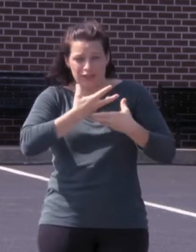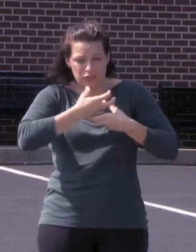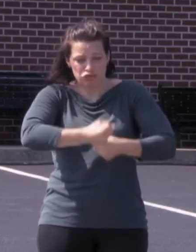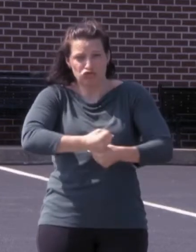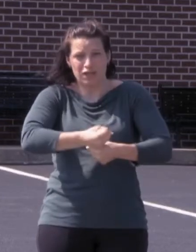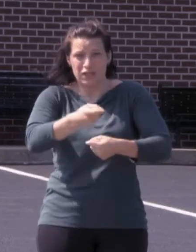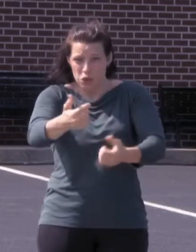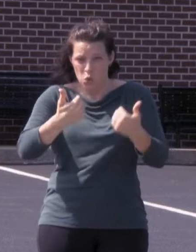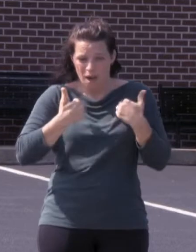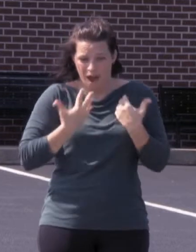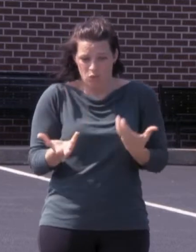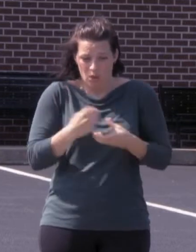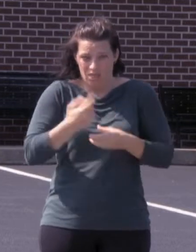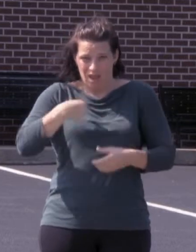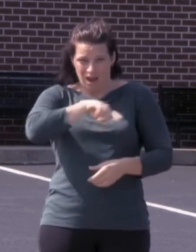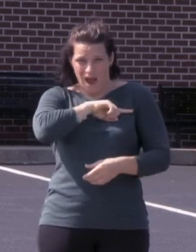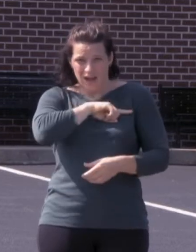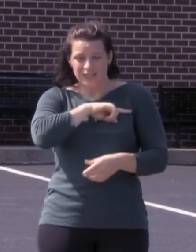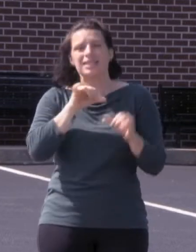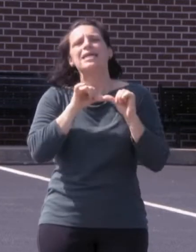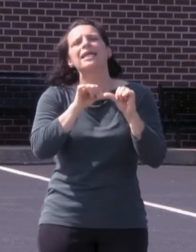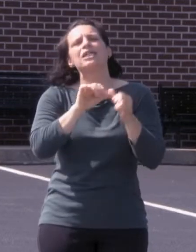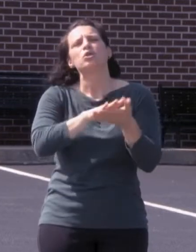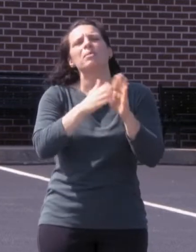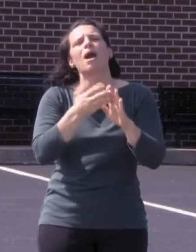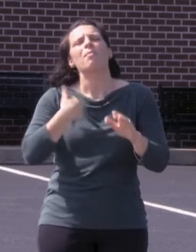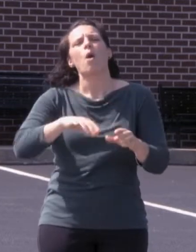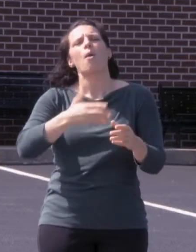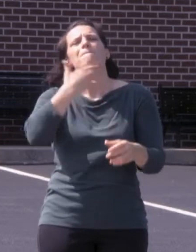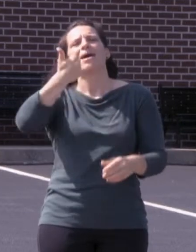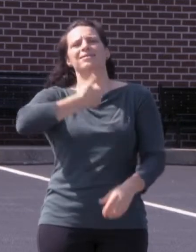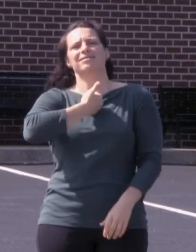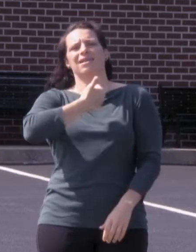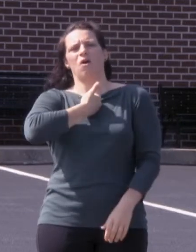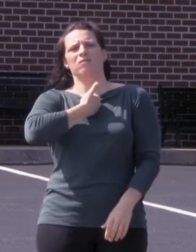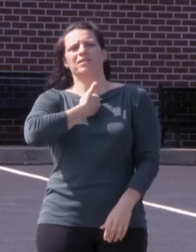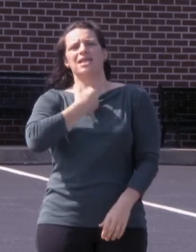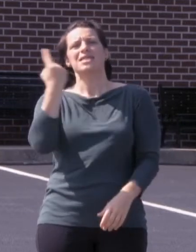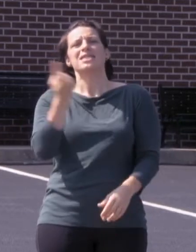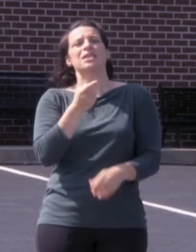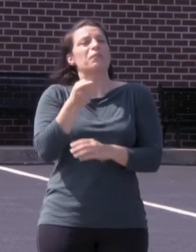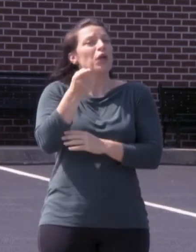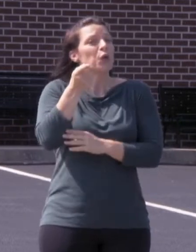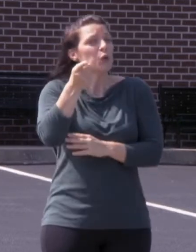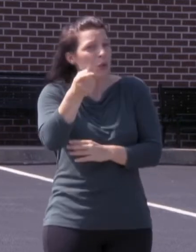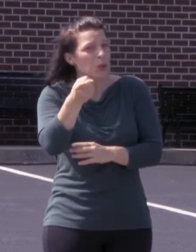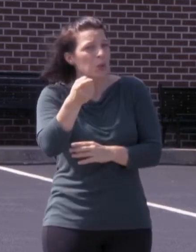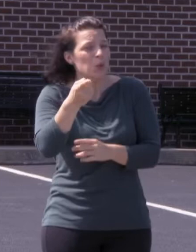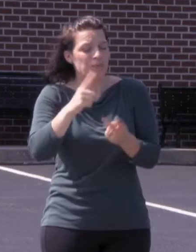that you have in us, continuing to be our best selves, something you, our